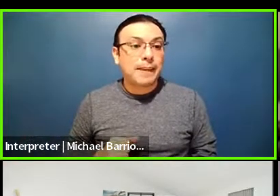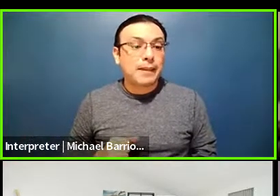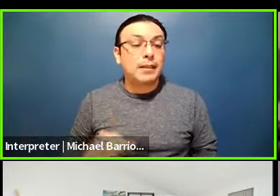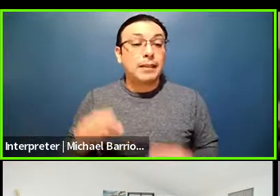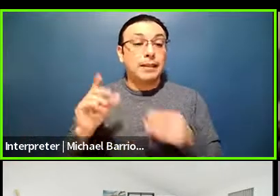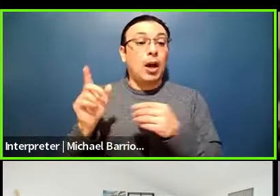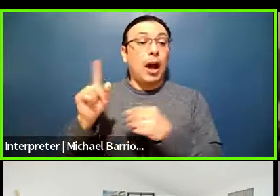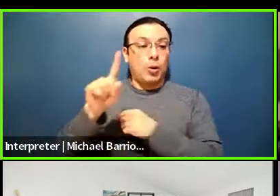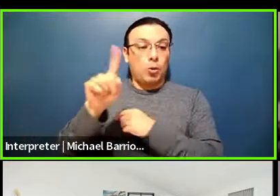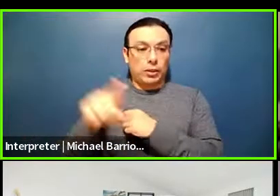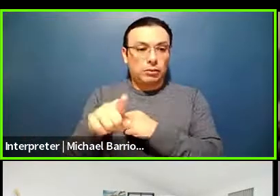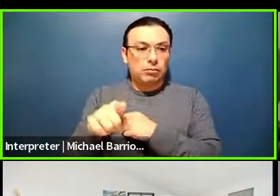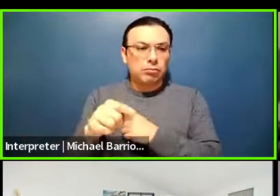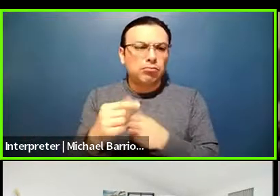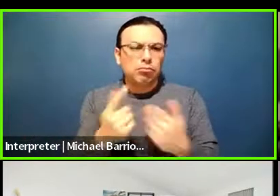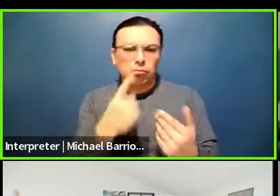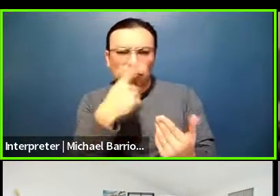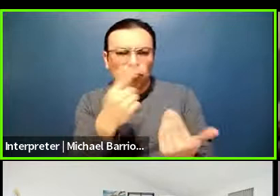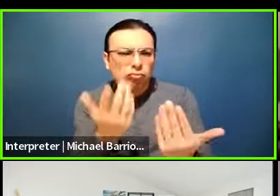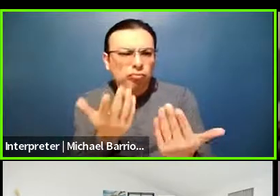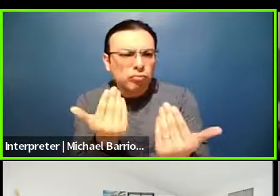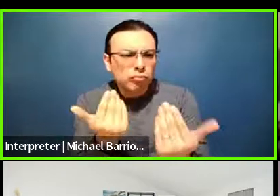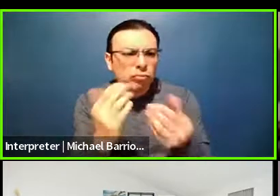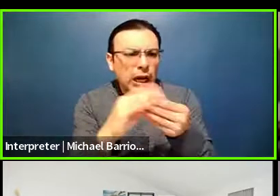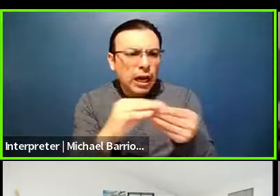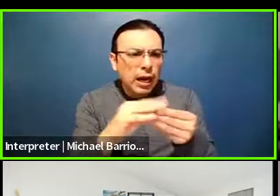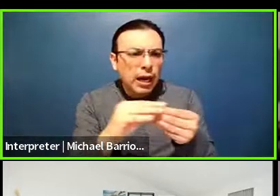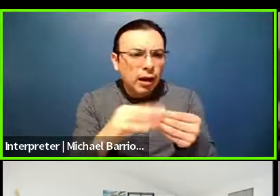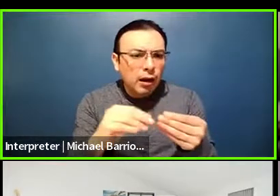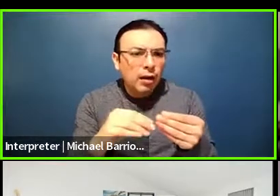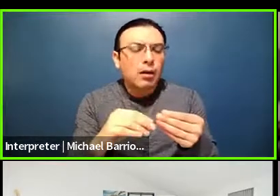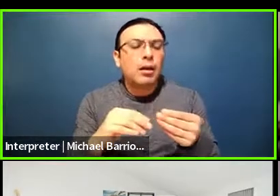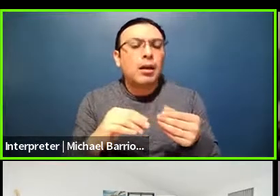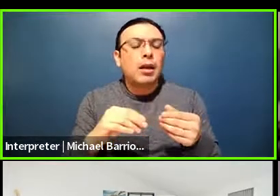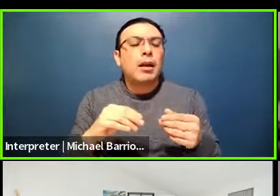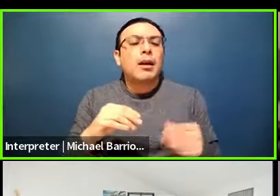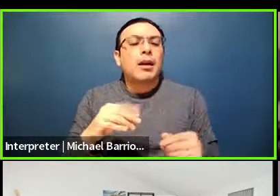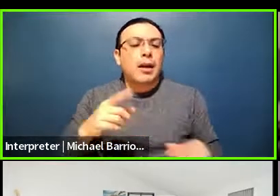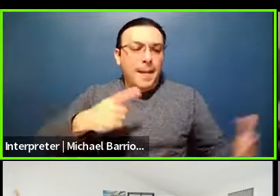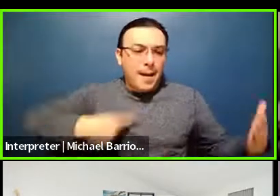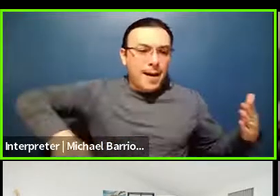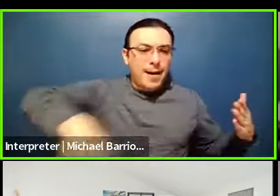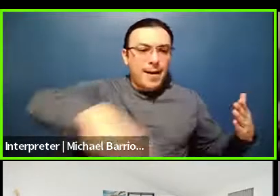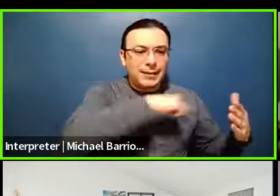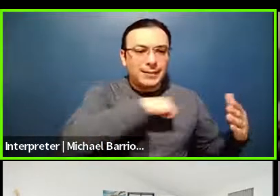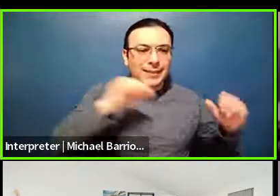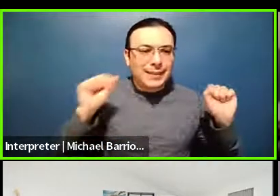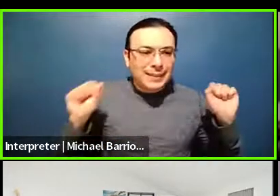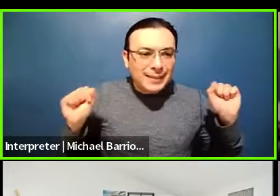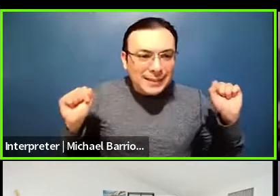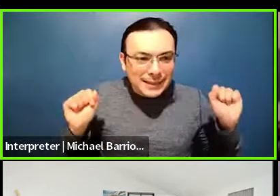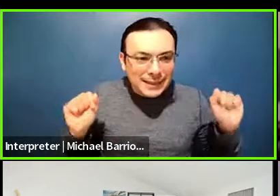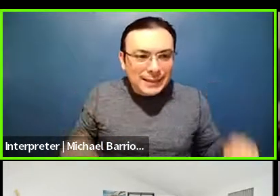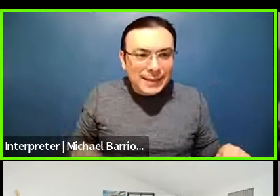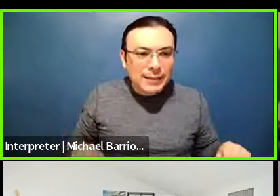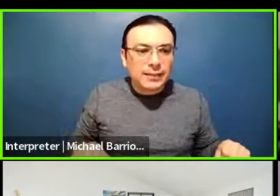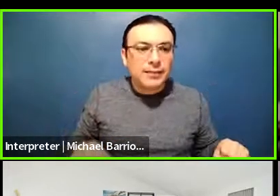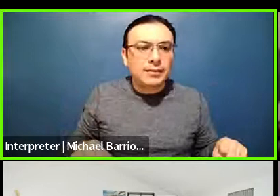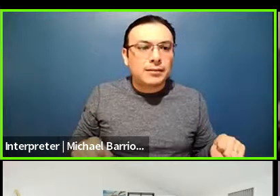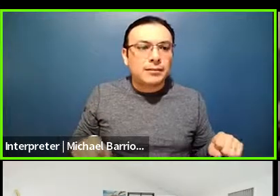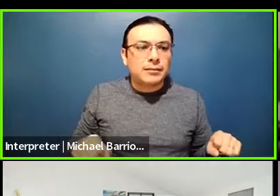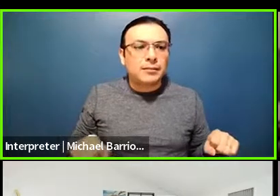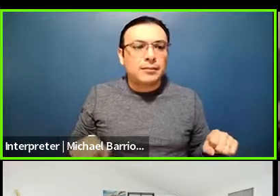Felicia asks, I'd love to hear everyone's thoughts on how we can make queer-crip space for our kin